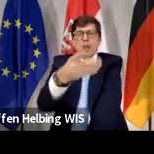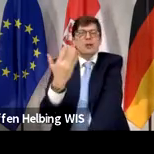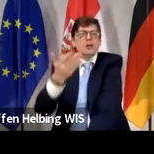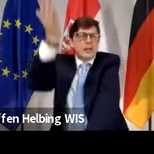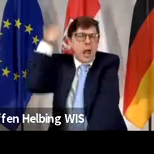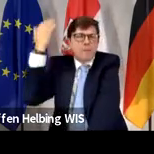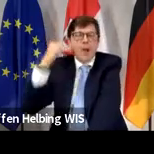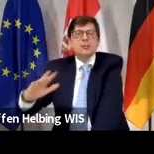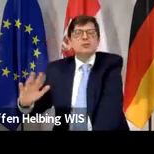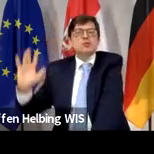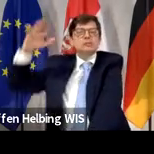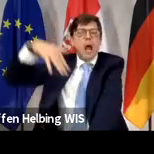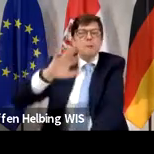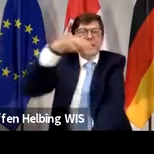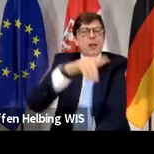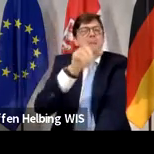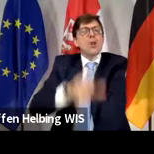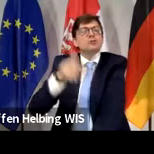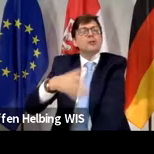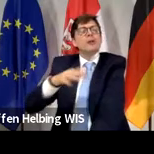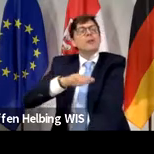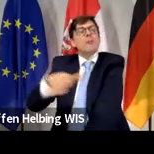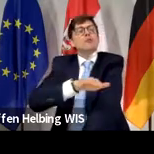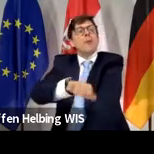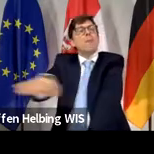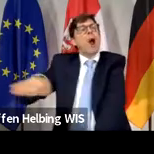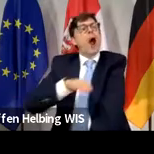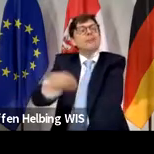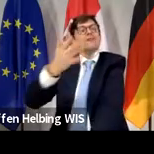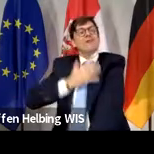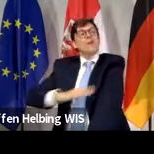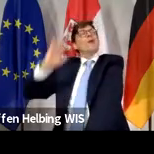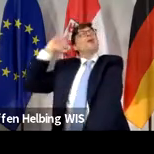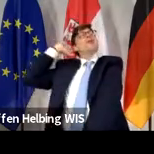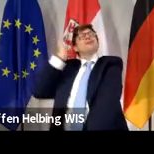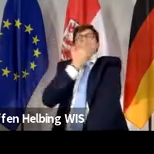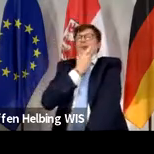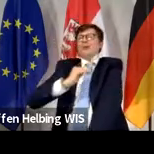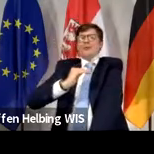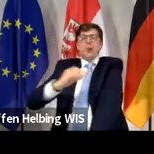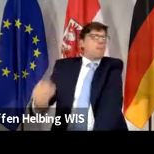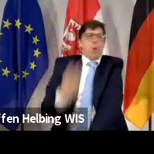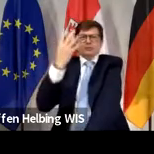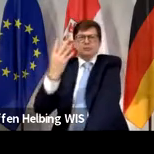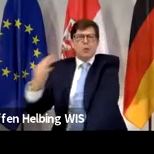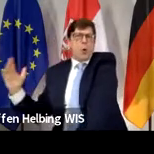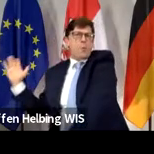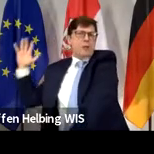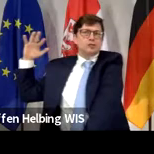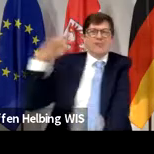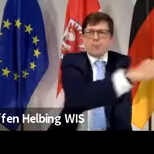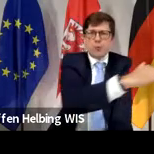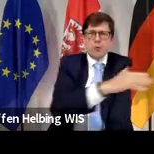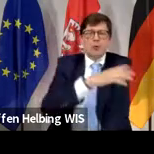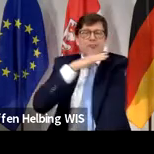an information and I can't listen to the radio. Maybe you remember in Thailand where those this bad